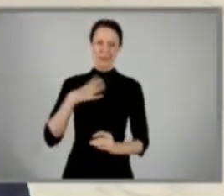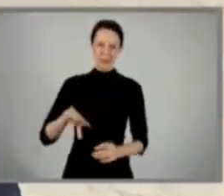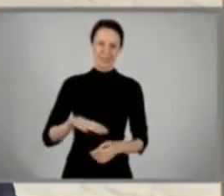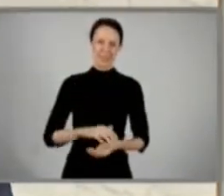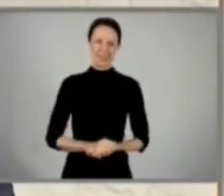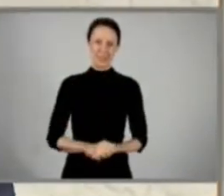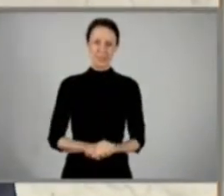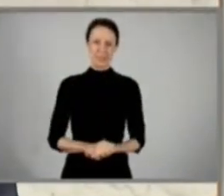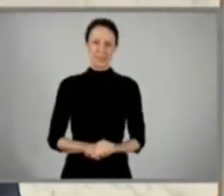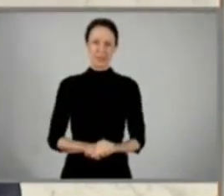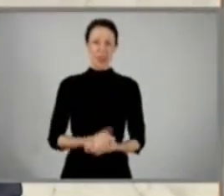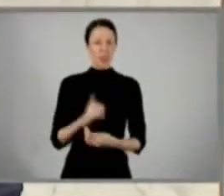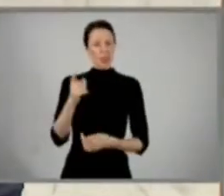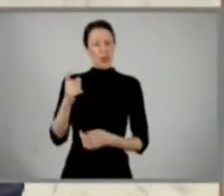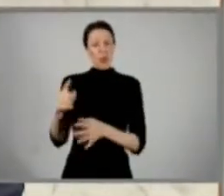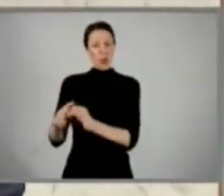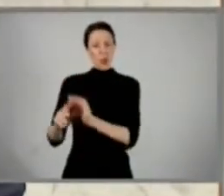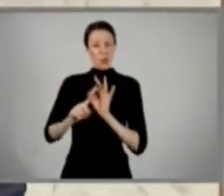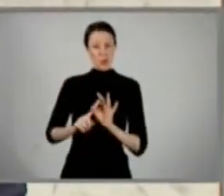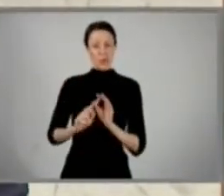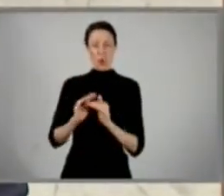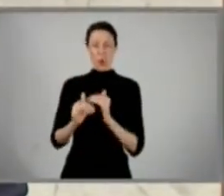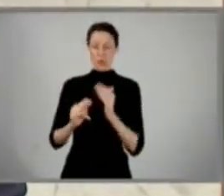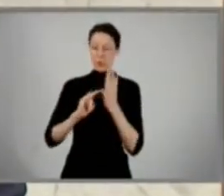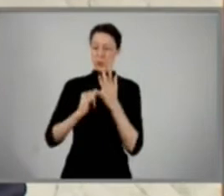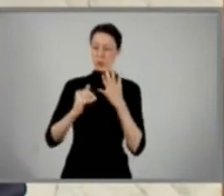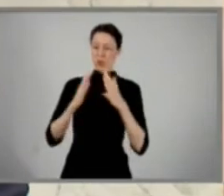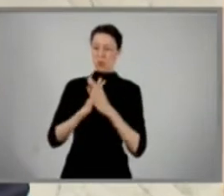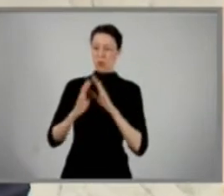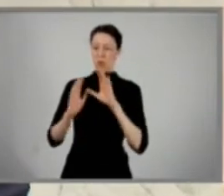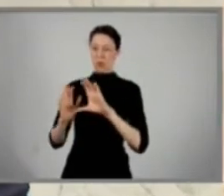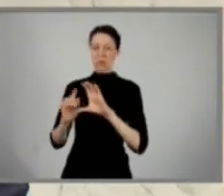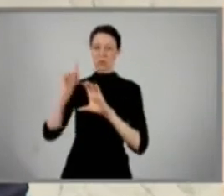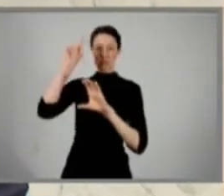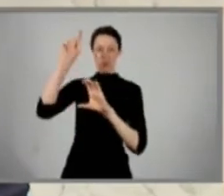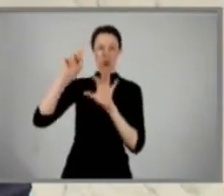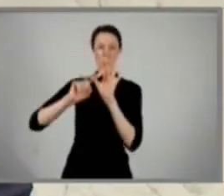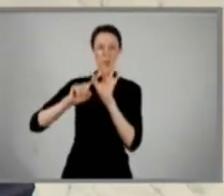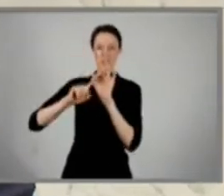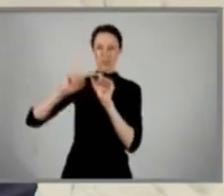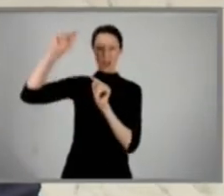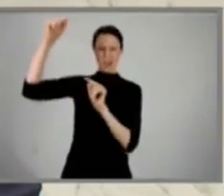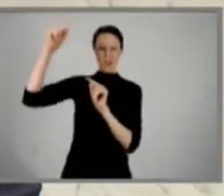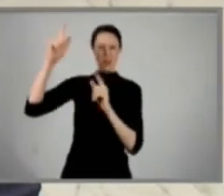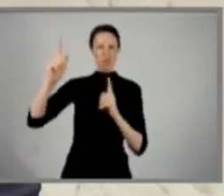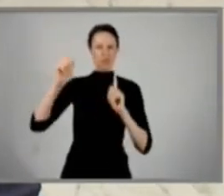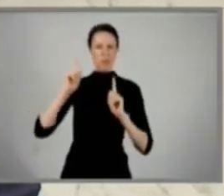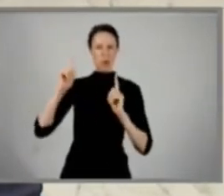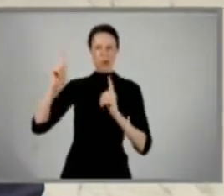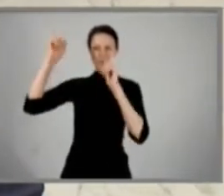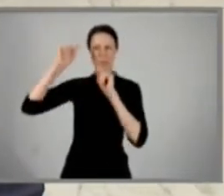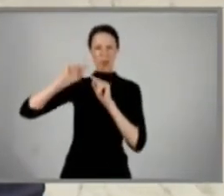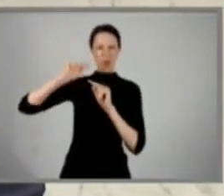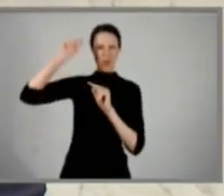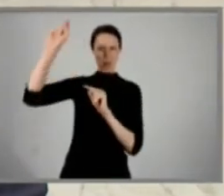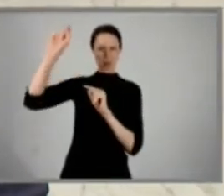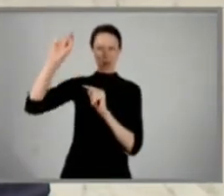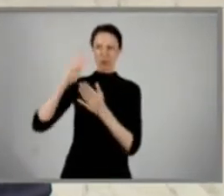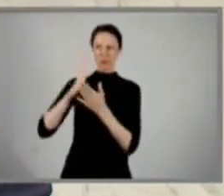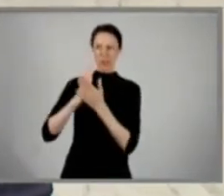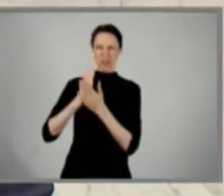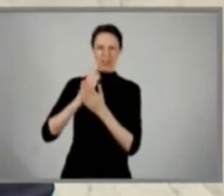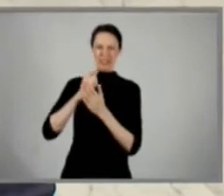and the fact that the relationship between those two premiers appears to have really broken down now. Do you think there's a role for yourself to kind of broker some sort of deal